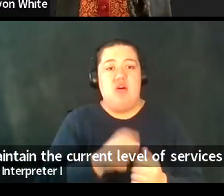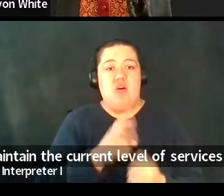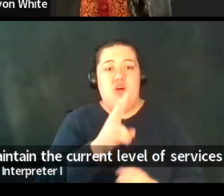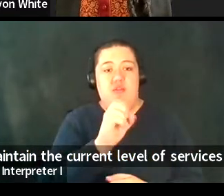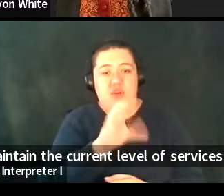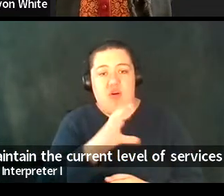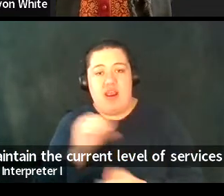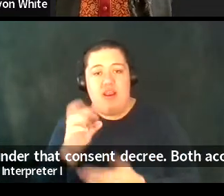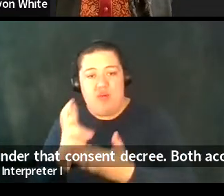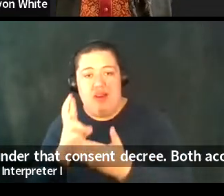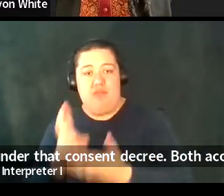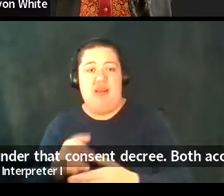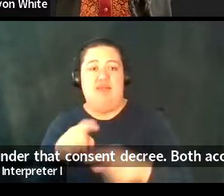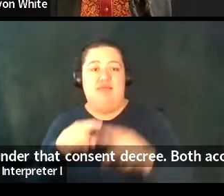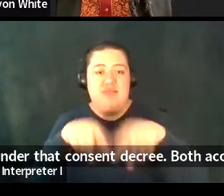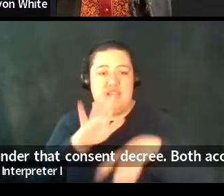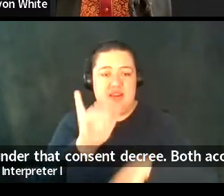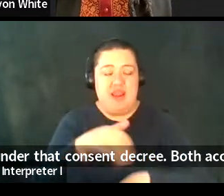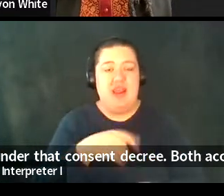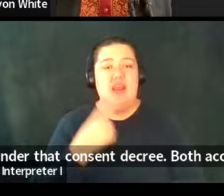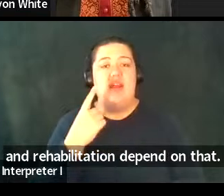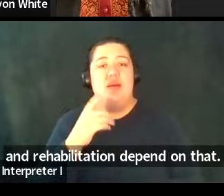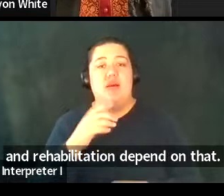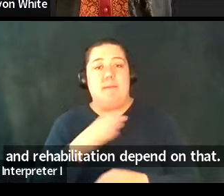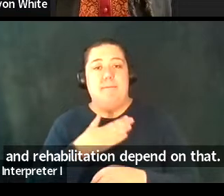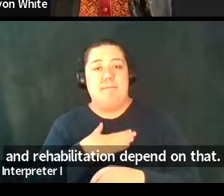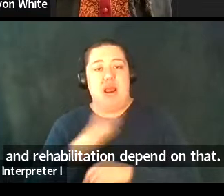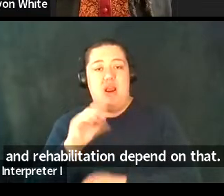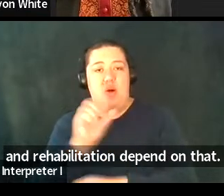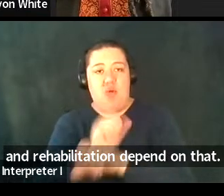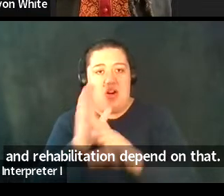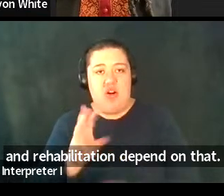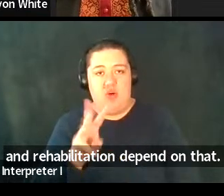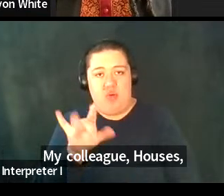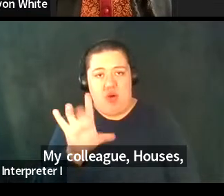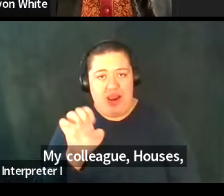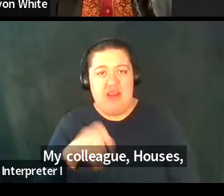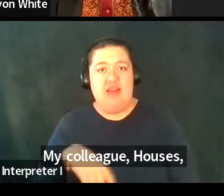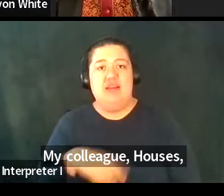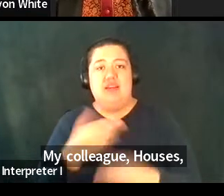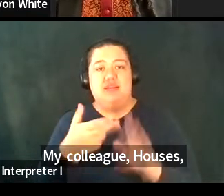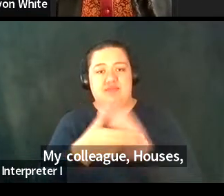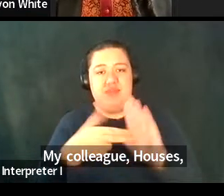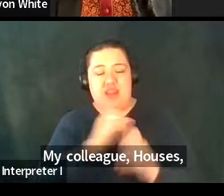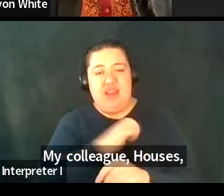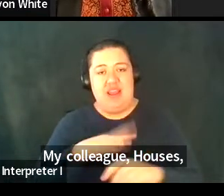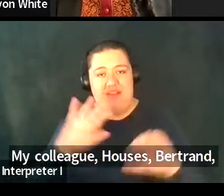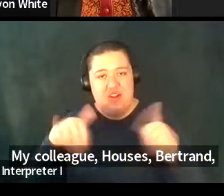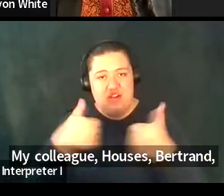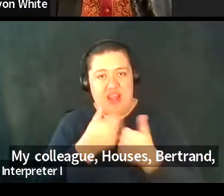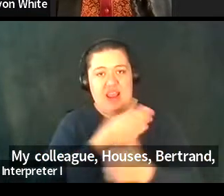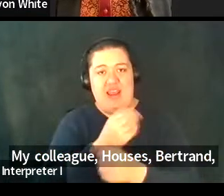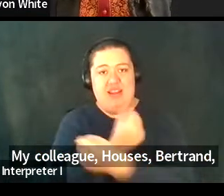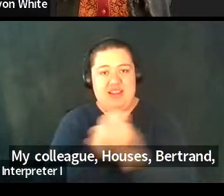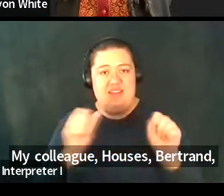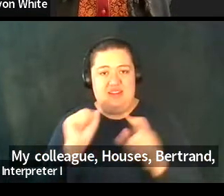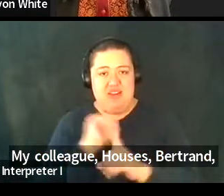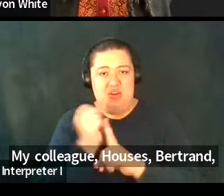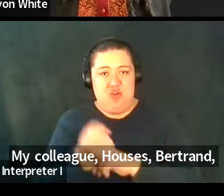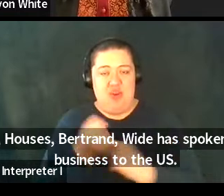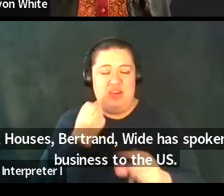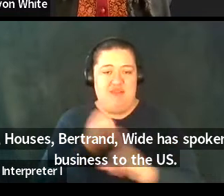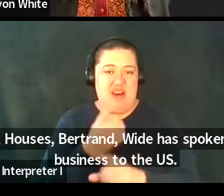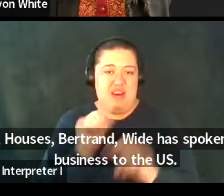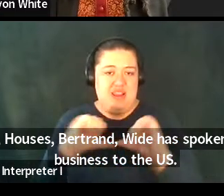My colleague, Councilmember Trayon White, has spoken about his visits to DYRS facilities and highlighted staffing challenges as well as safety incidents currently affecting the